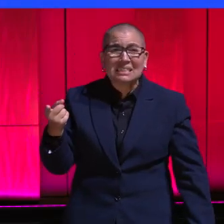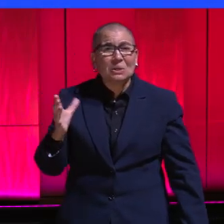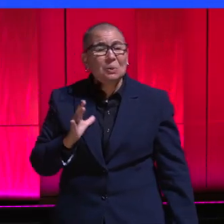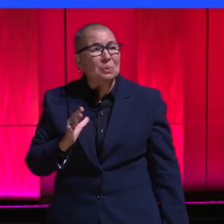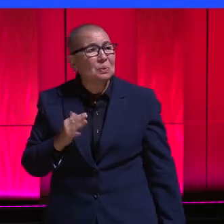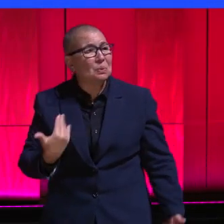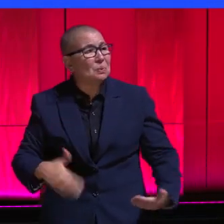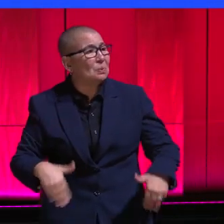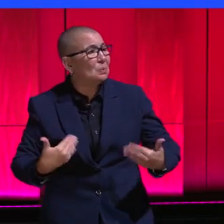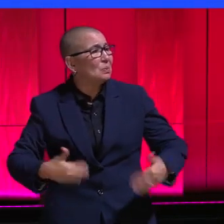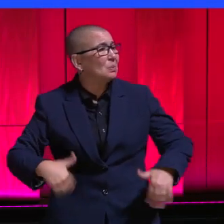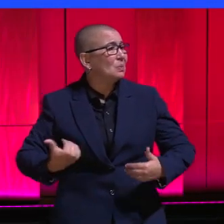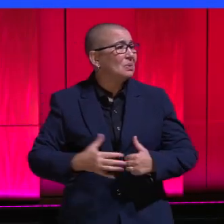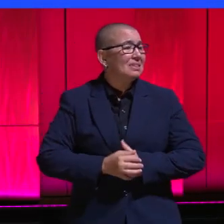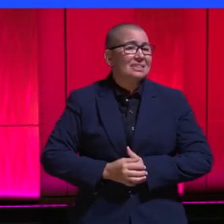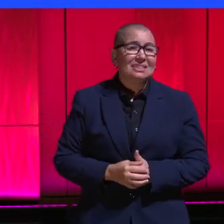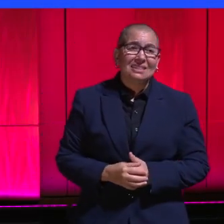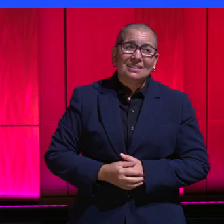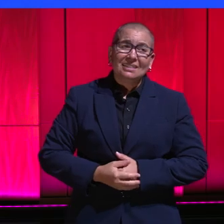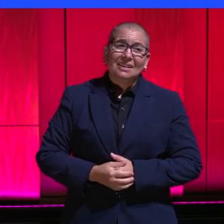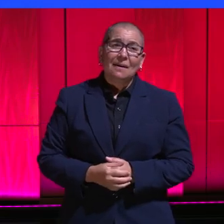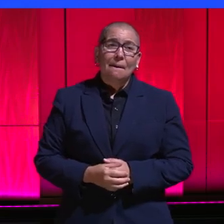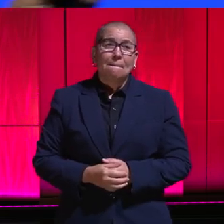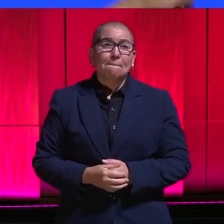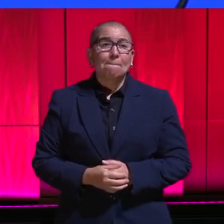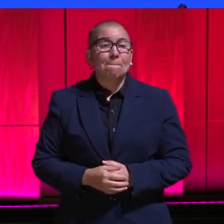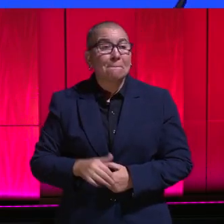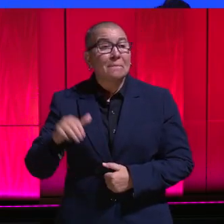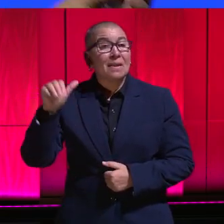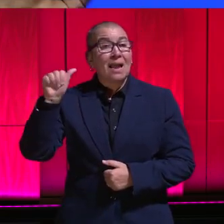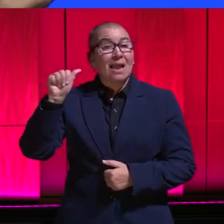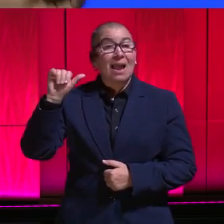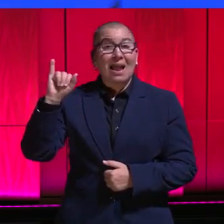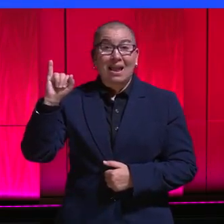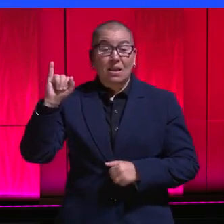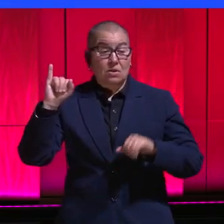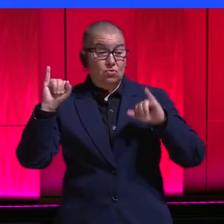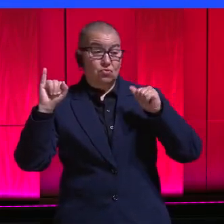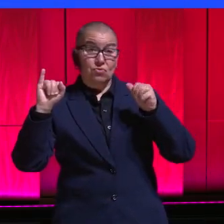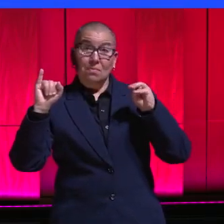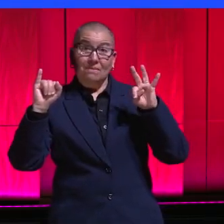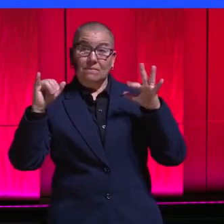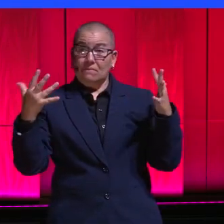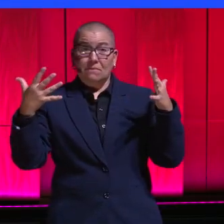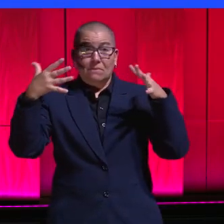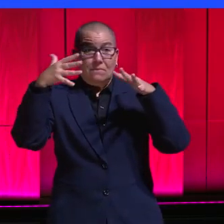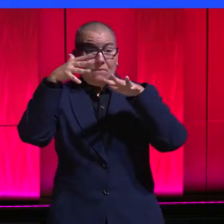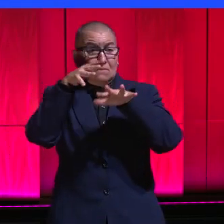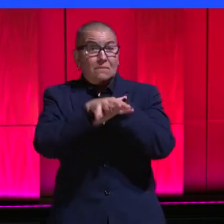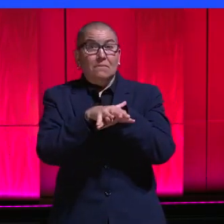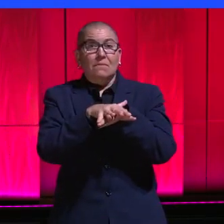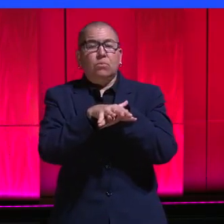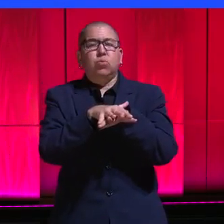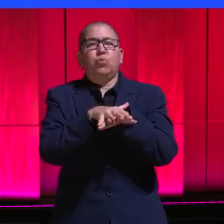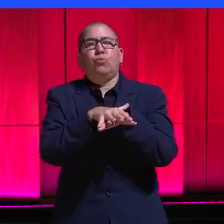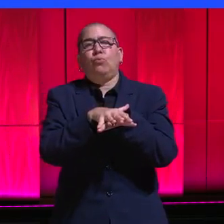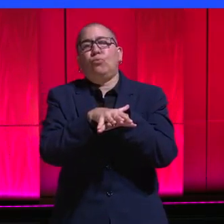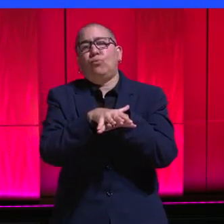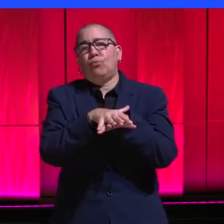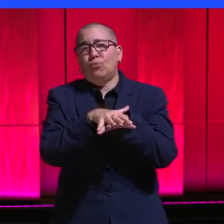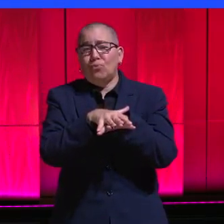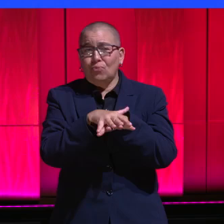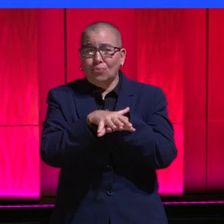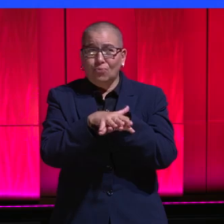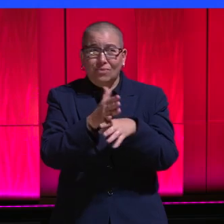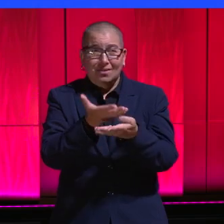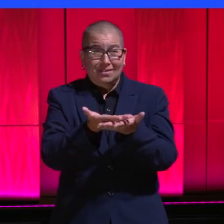So we are bringing the full power of AI and Jamf right to your fingertips so you can focus on the strategic instead of getting